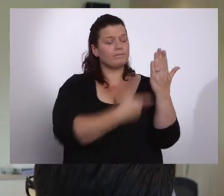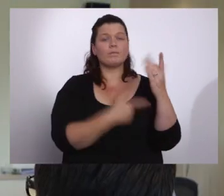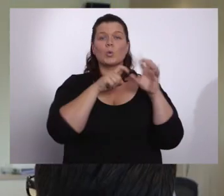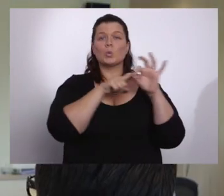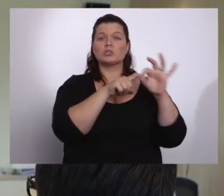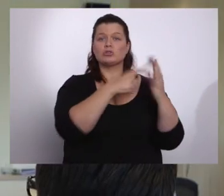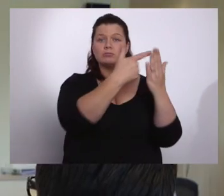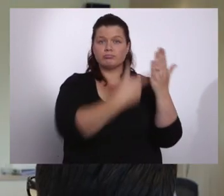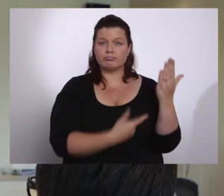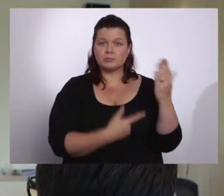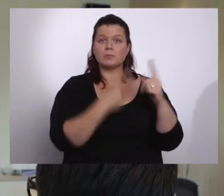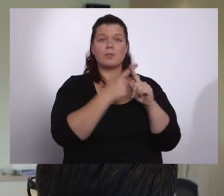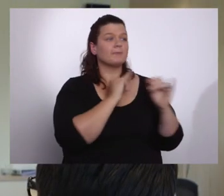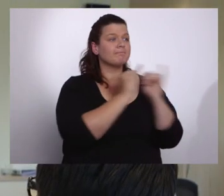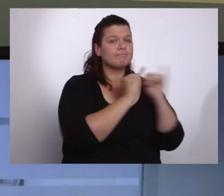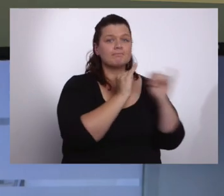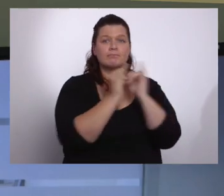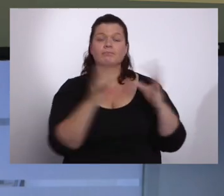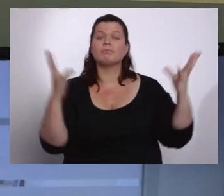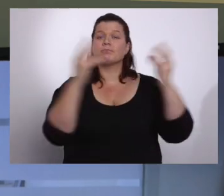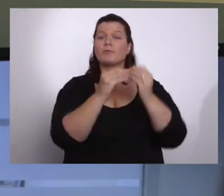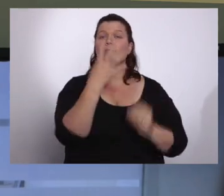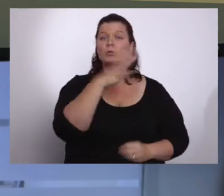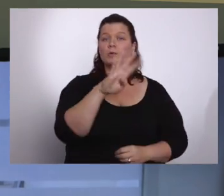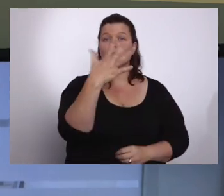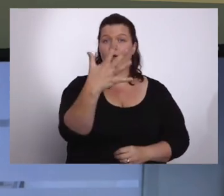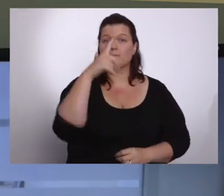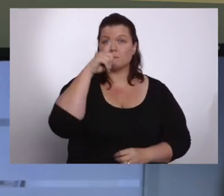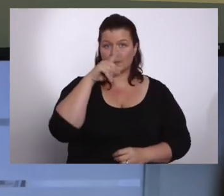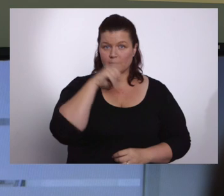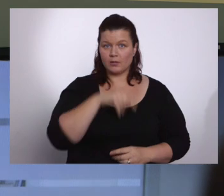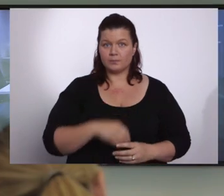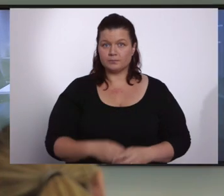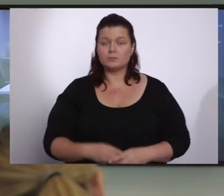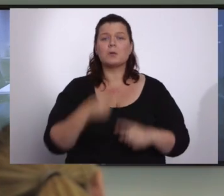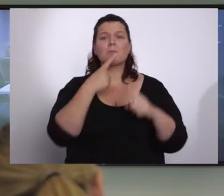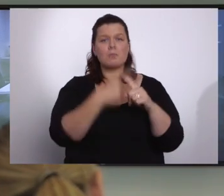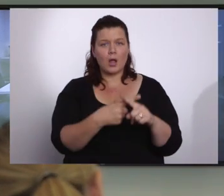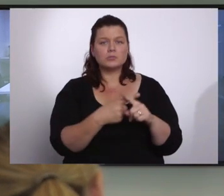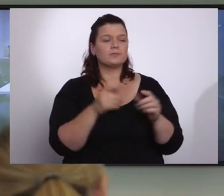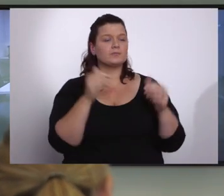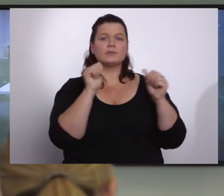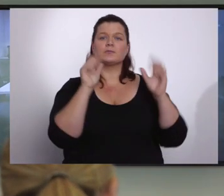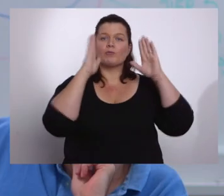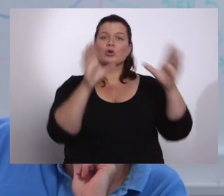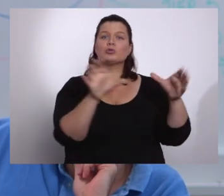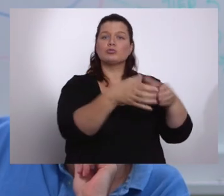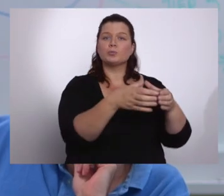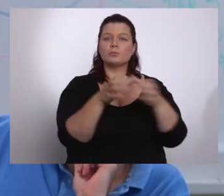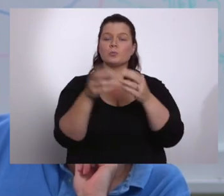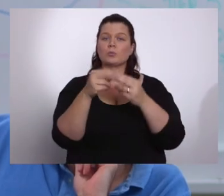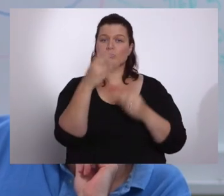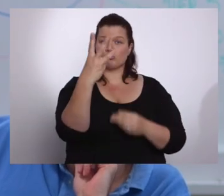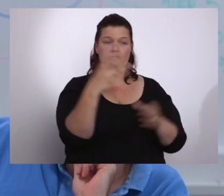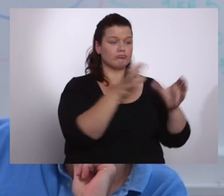and a random sample of NDIS participants, the advocate witnesses interviewed 45 individuals and held